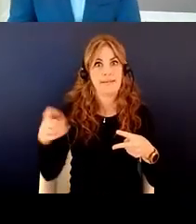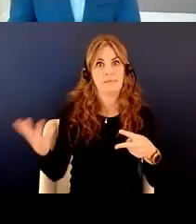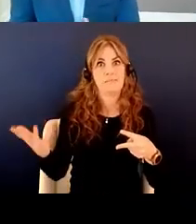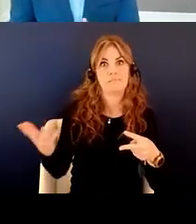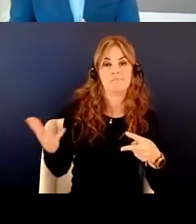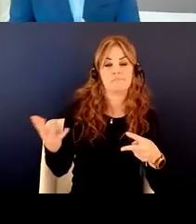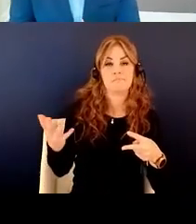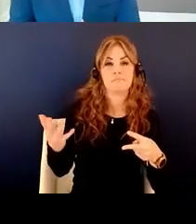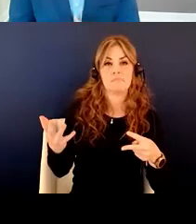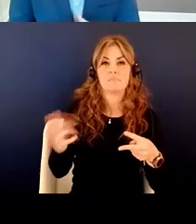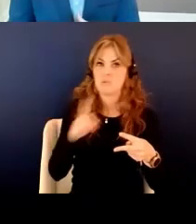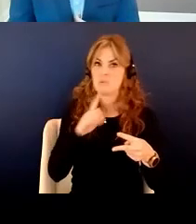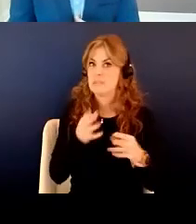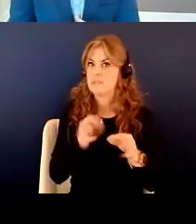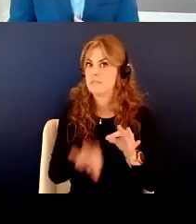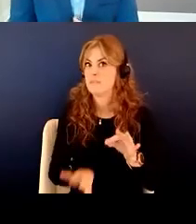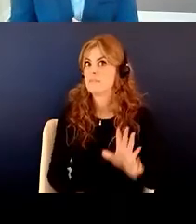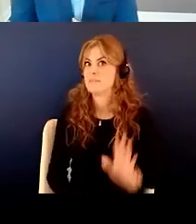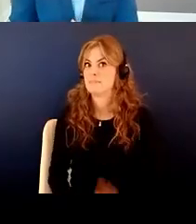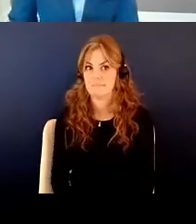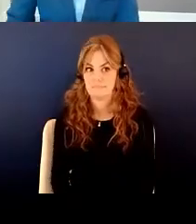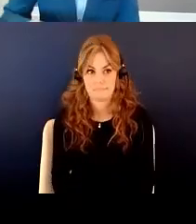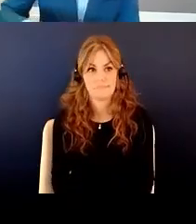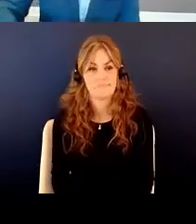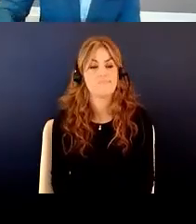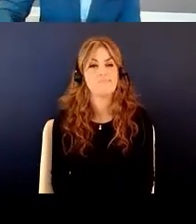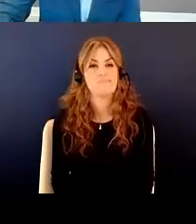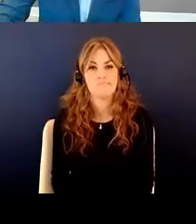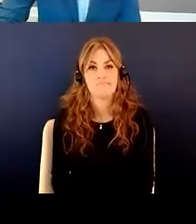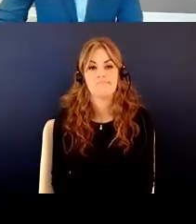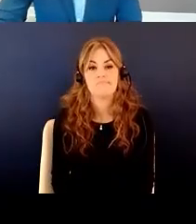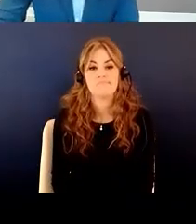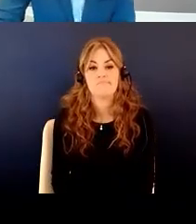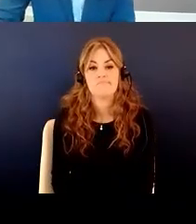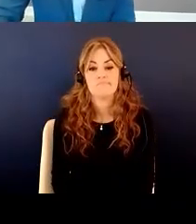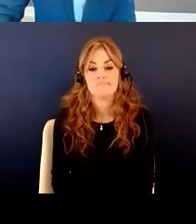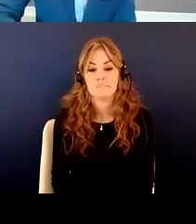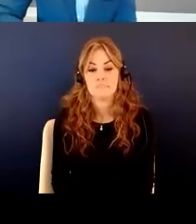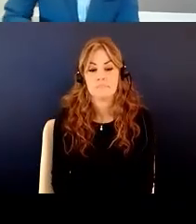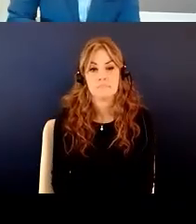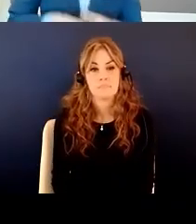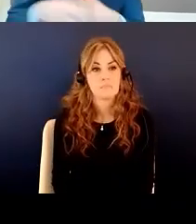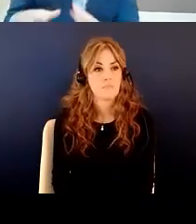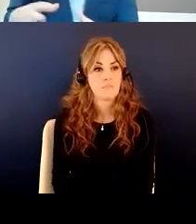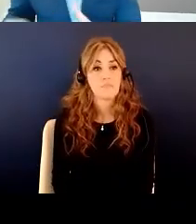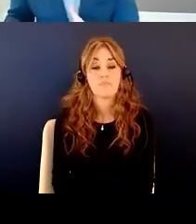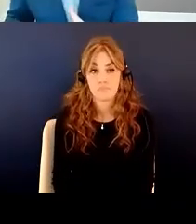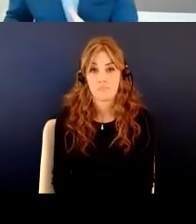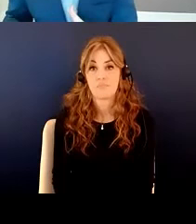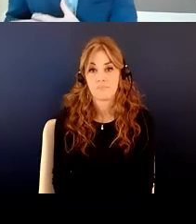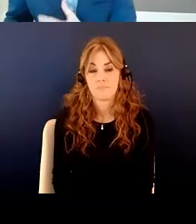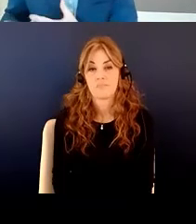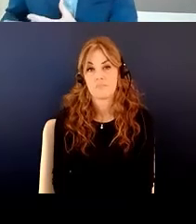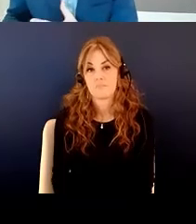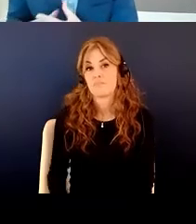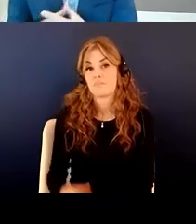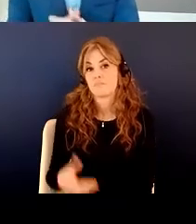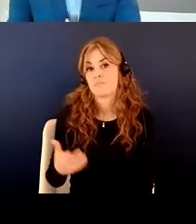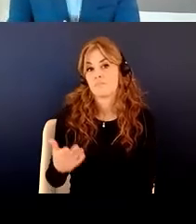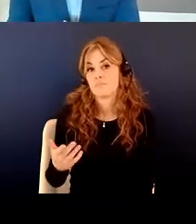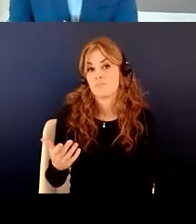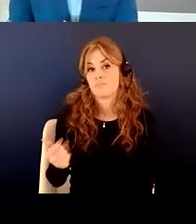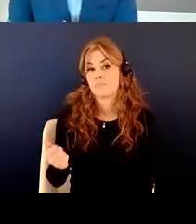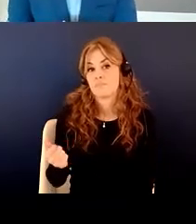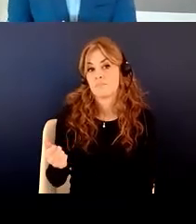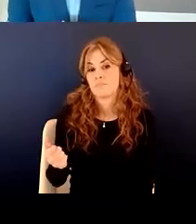and they're pretty simple to collect. So we do a little bit of